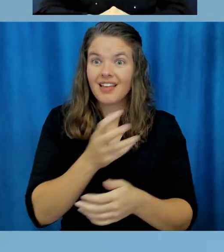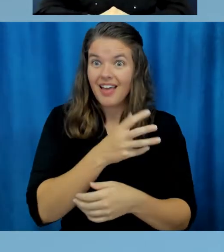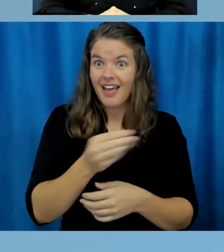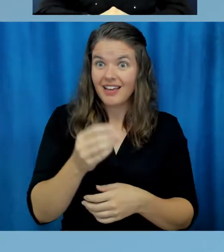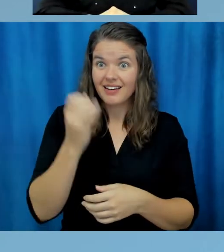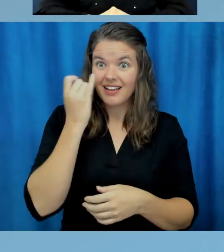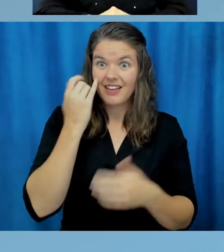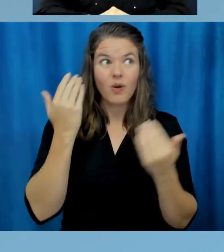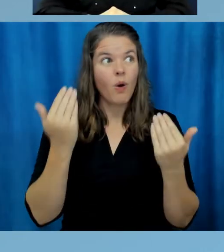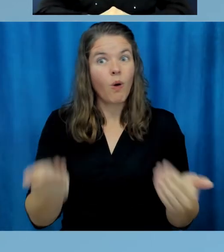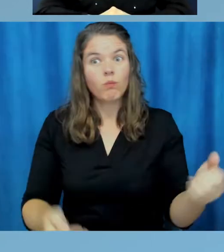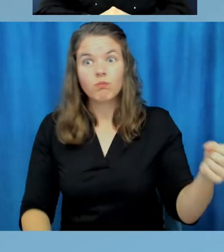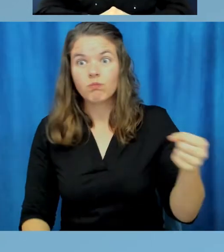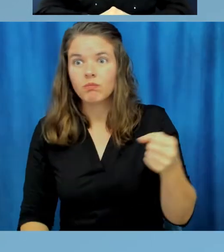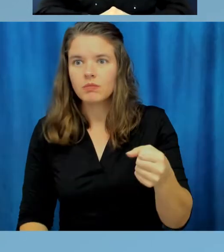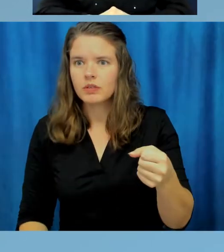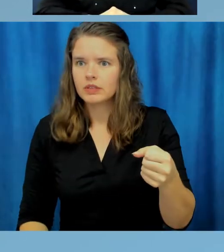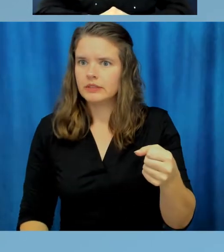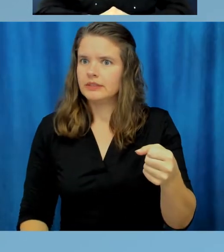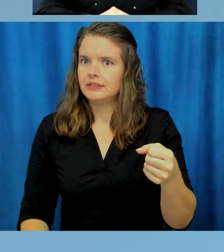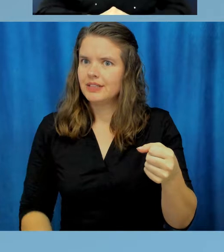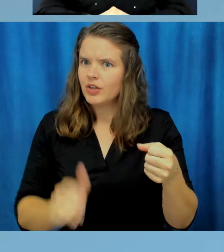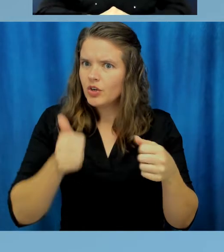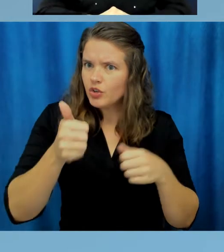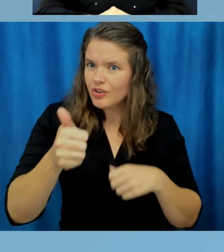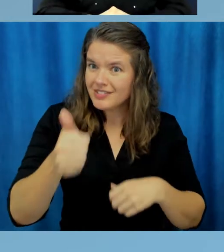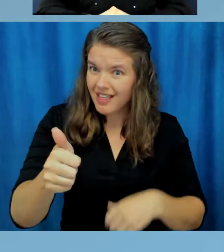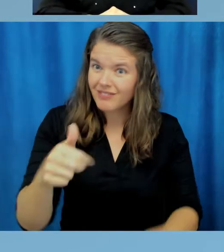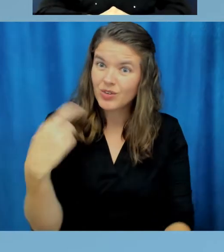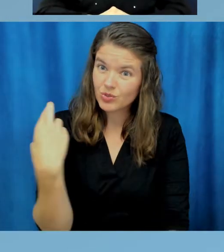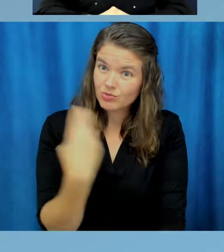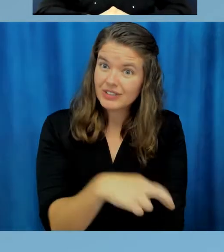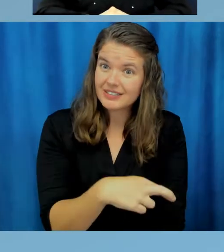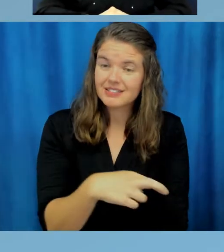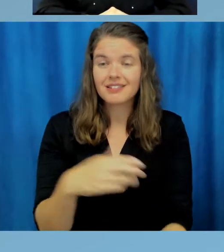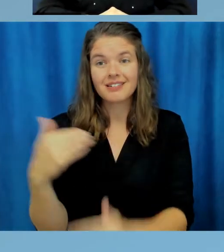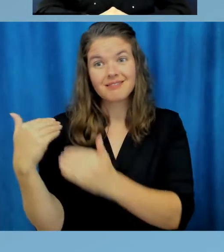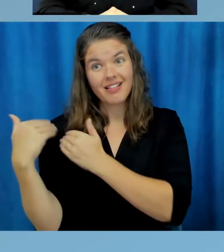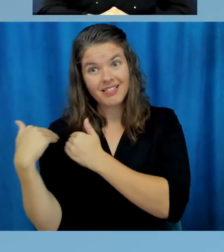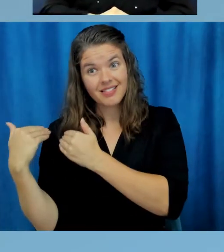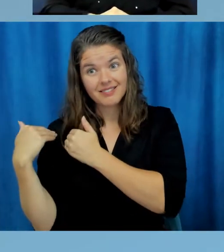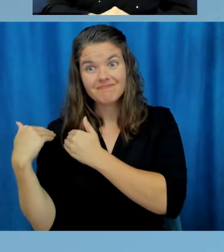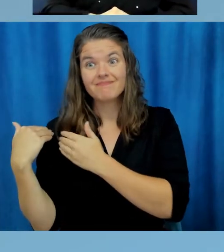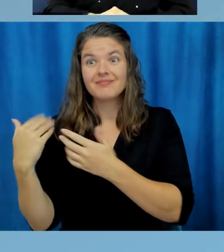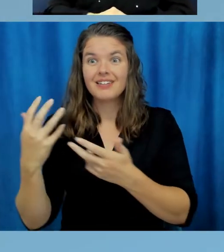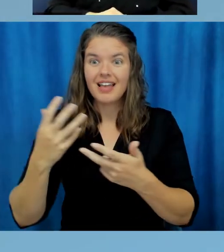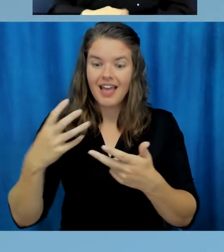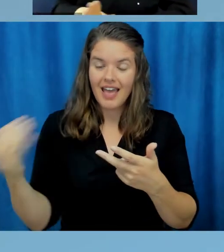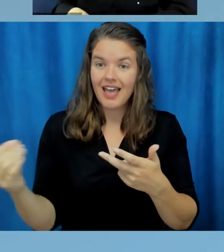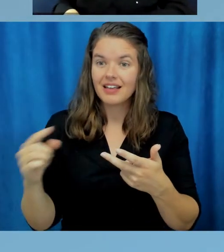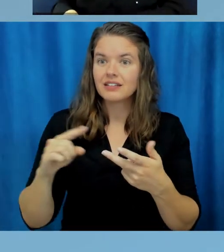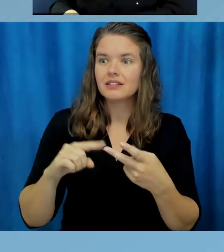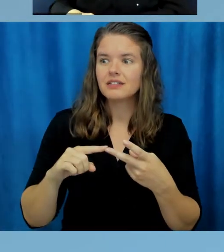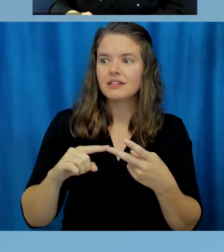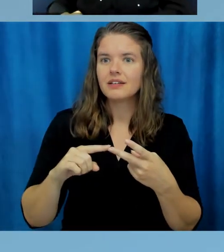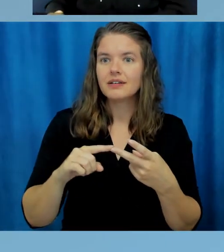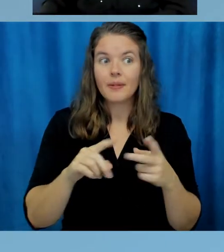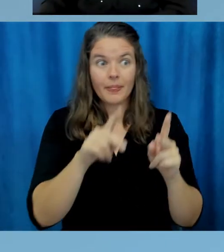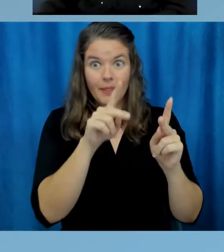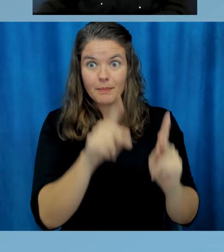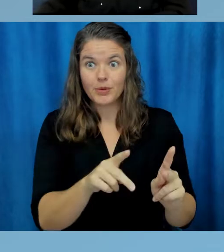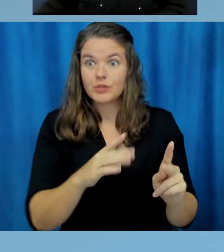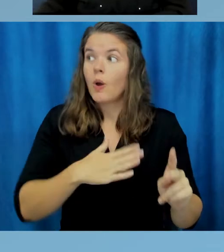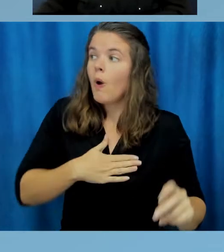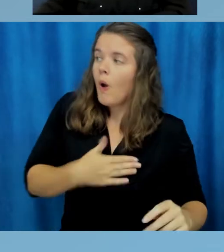And in doing so, you put yourself at risk of liability, and also that person